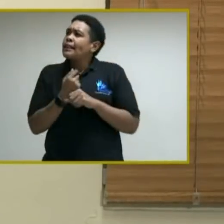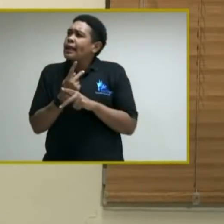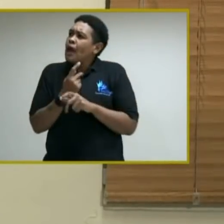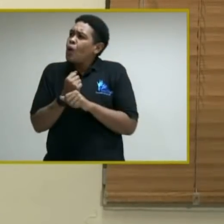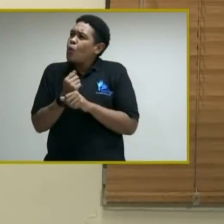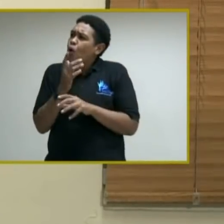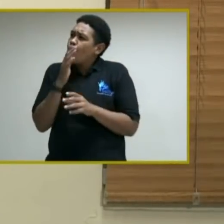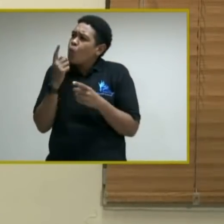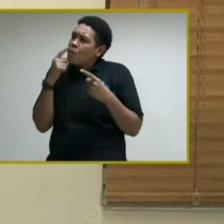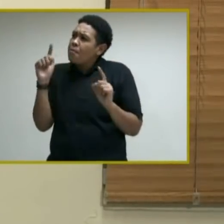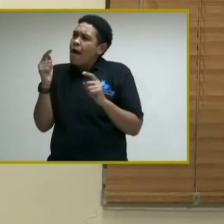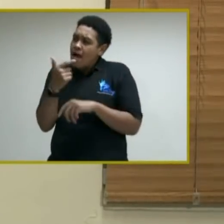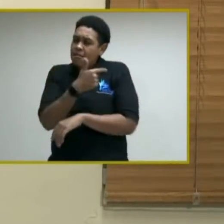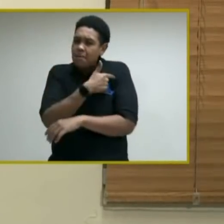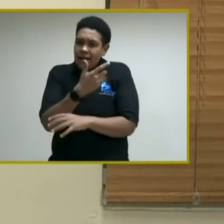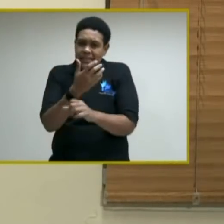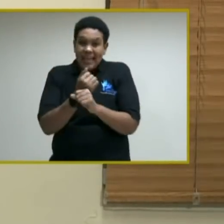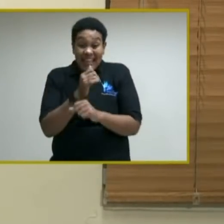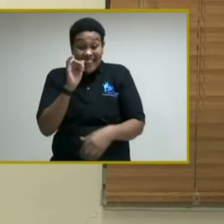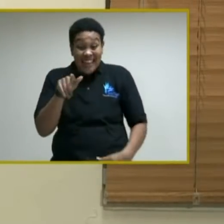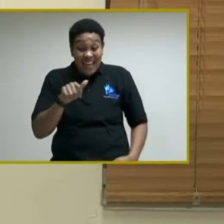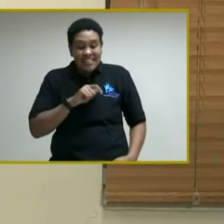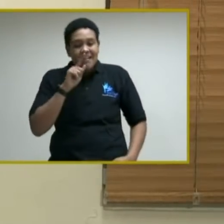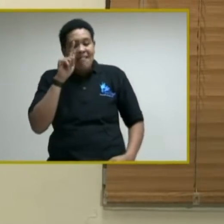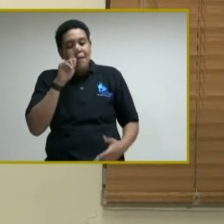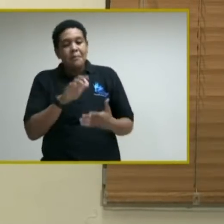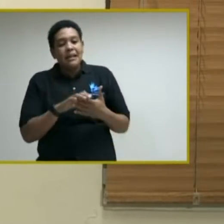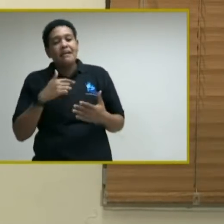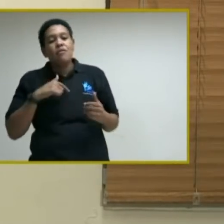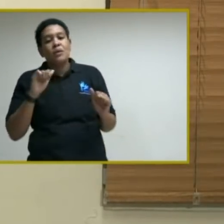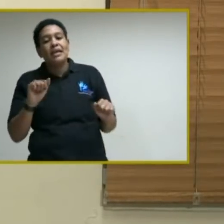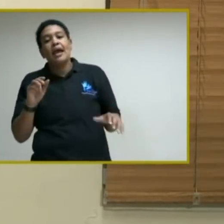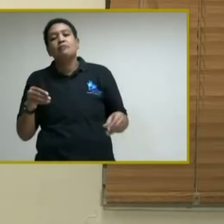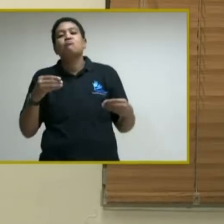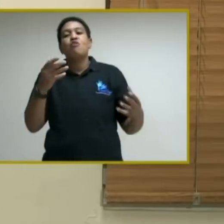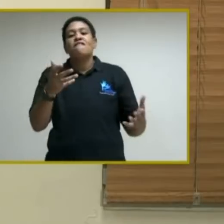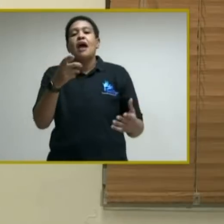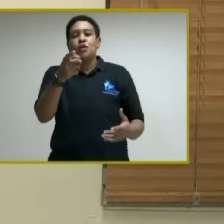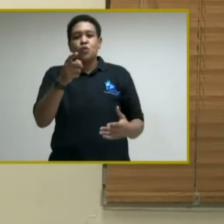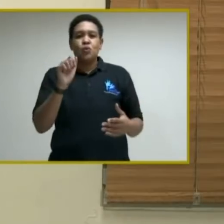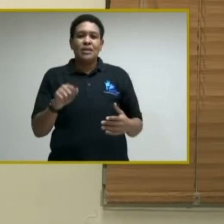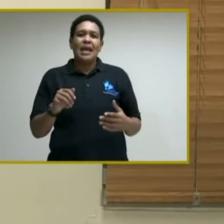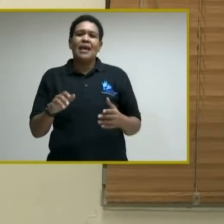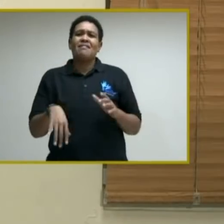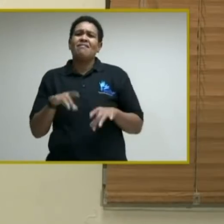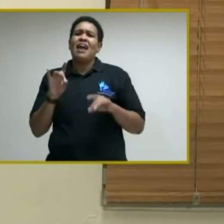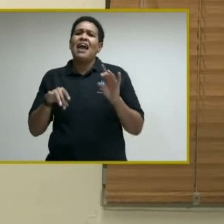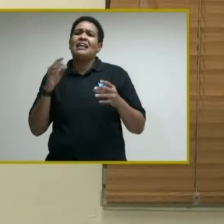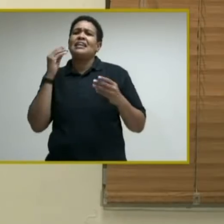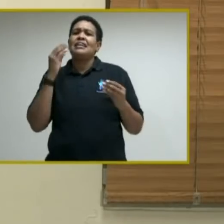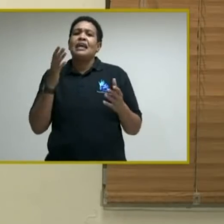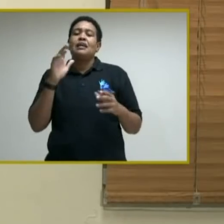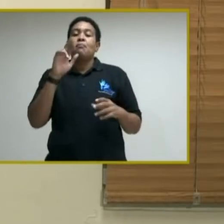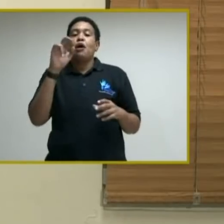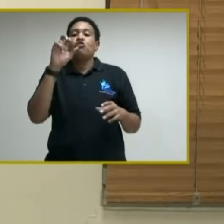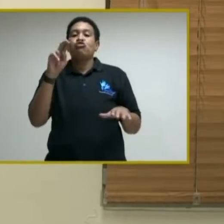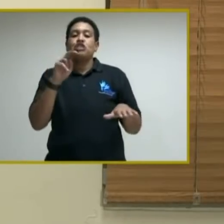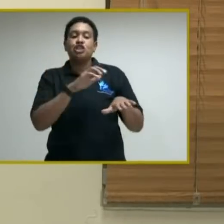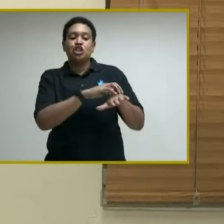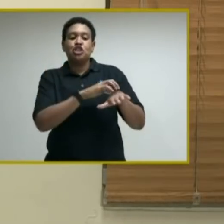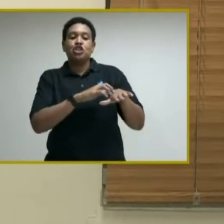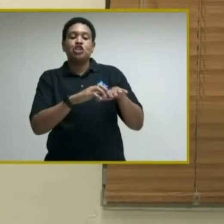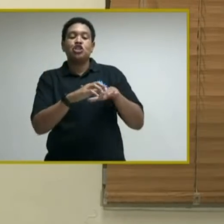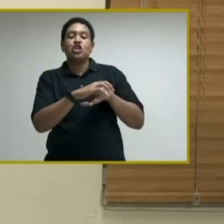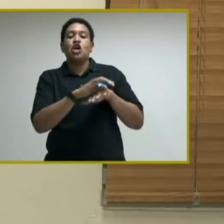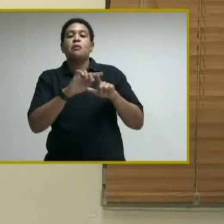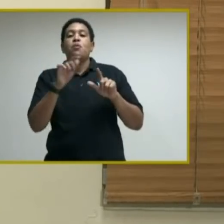workers that I believe we can furnish the data by region, but you would not